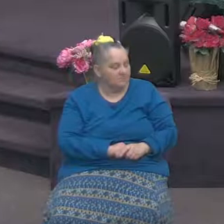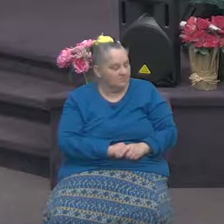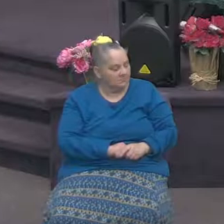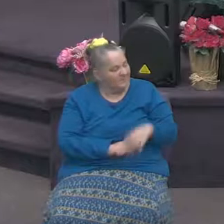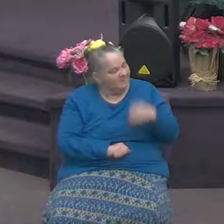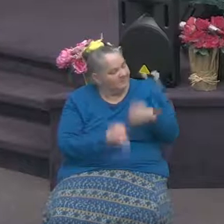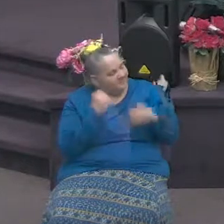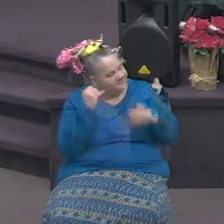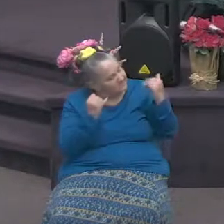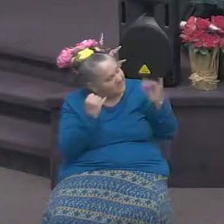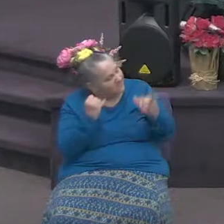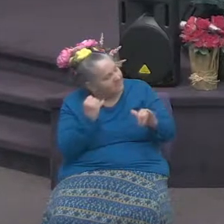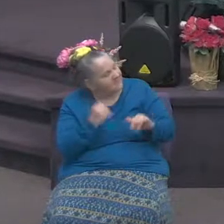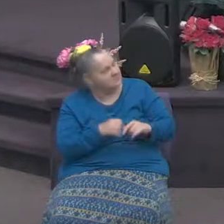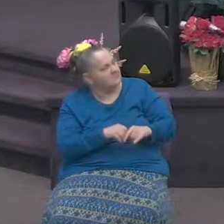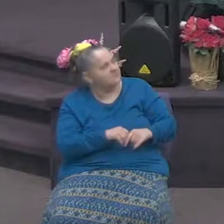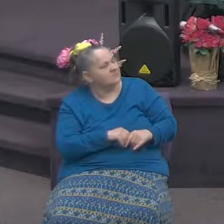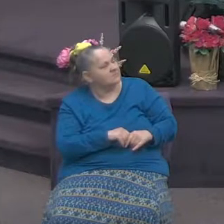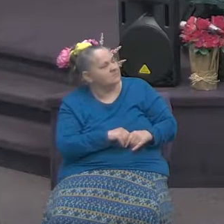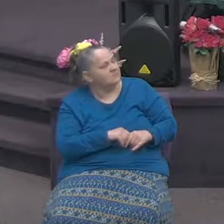Can you imagine that?